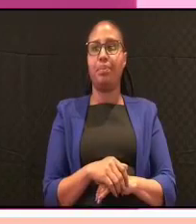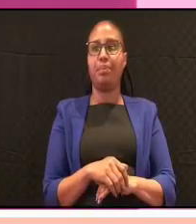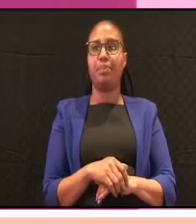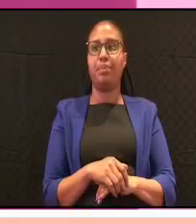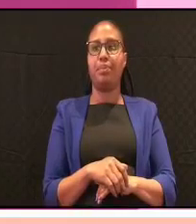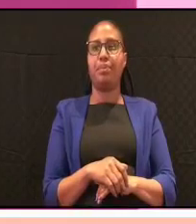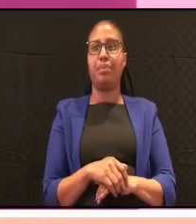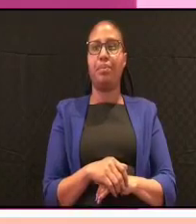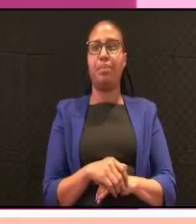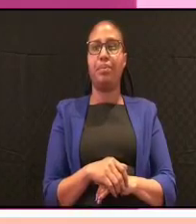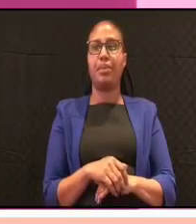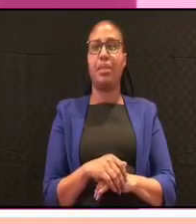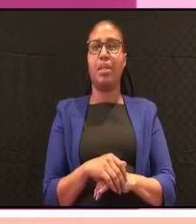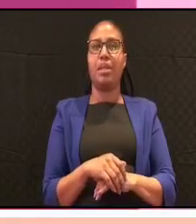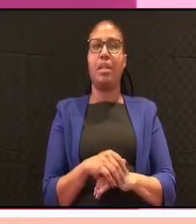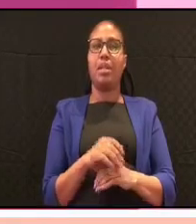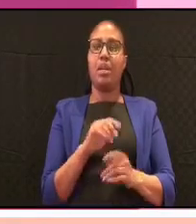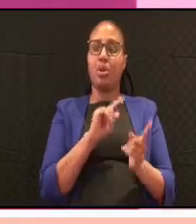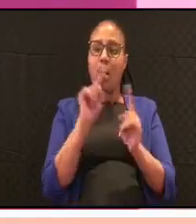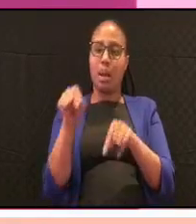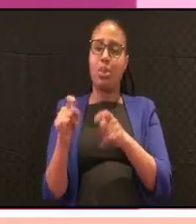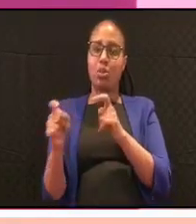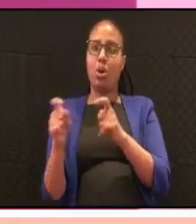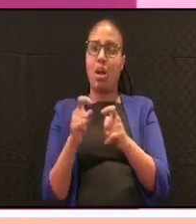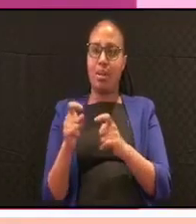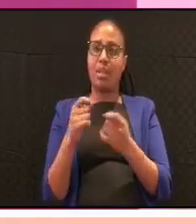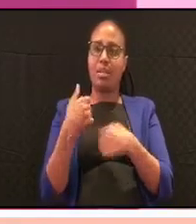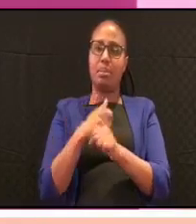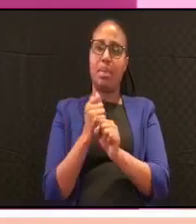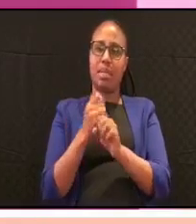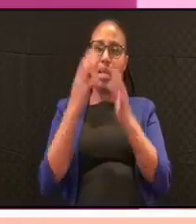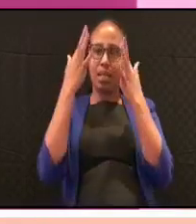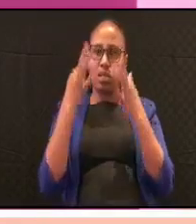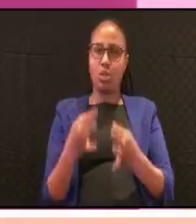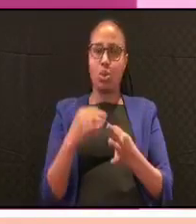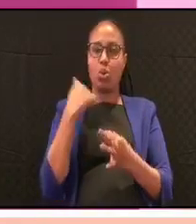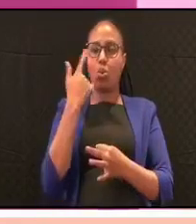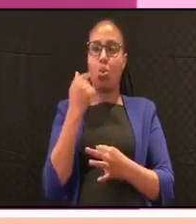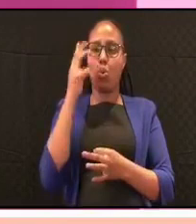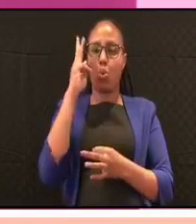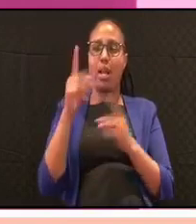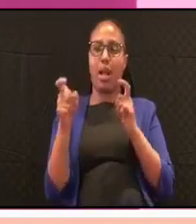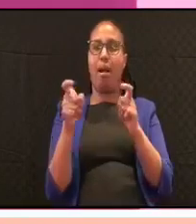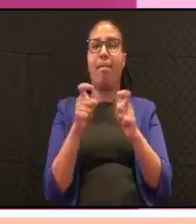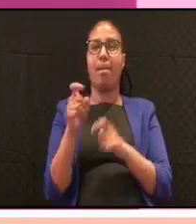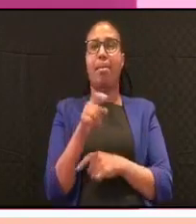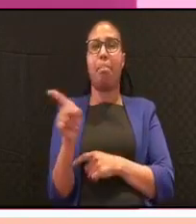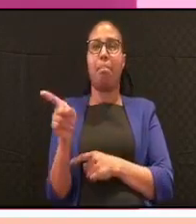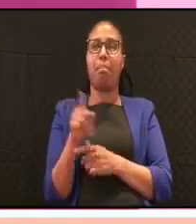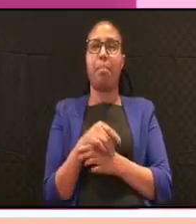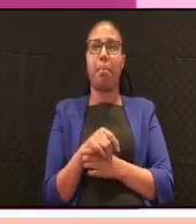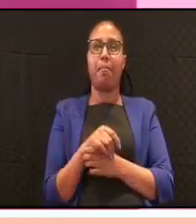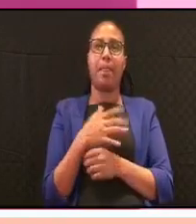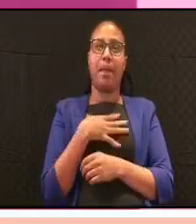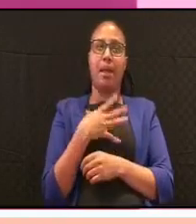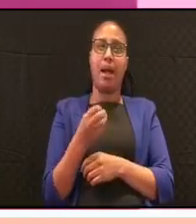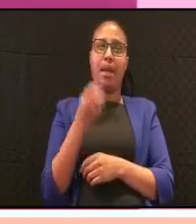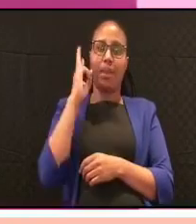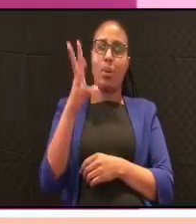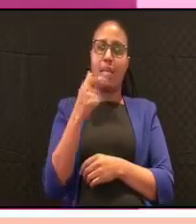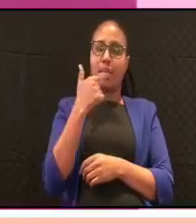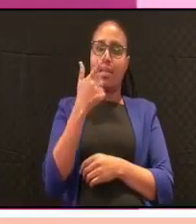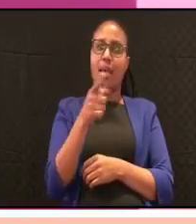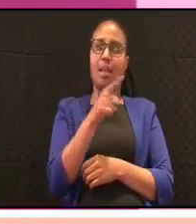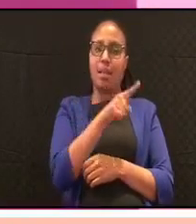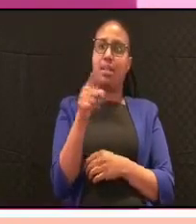And the people that you are coming to govern have made a decision as to who will govern them. And we'll tell